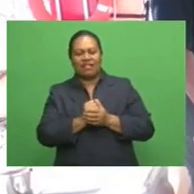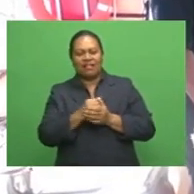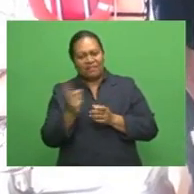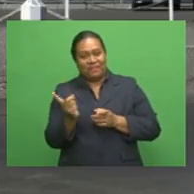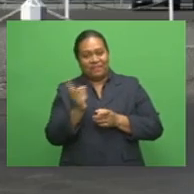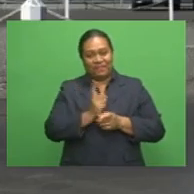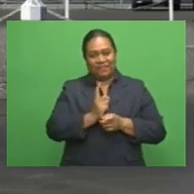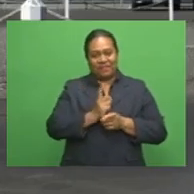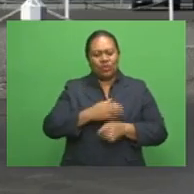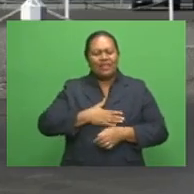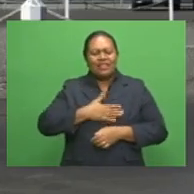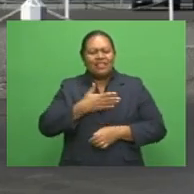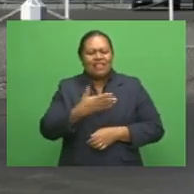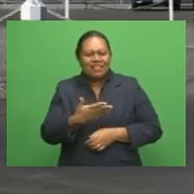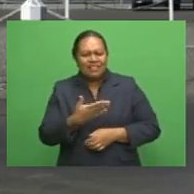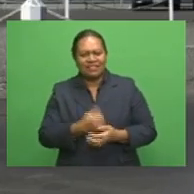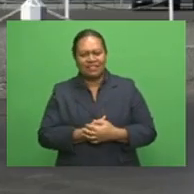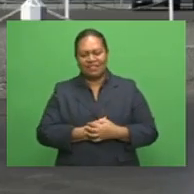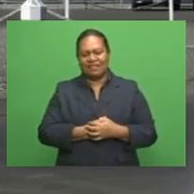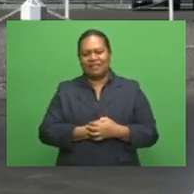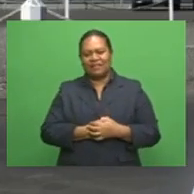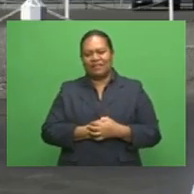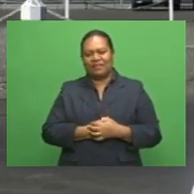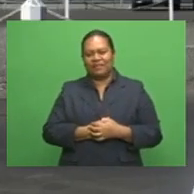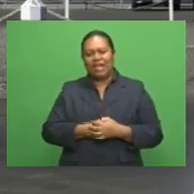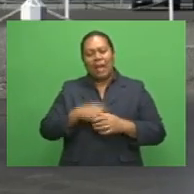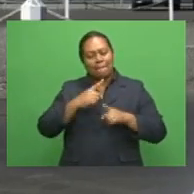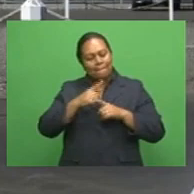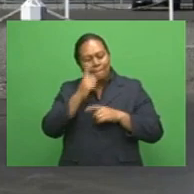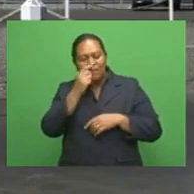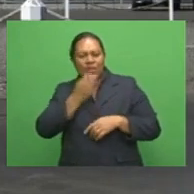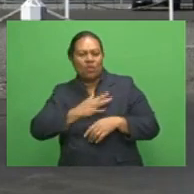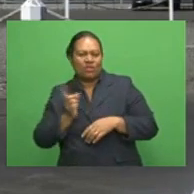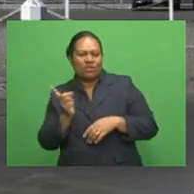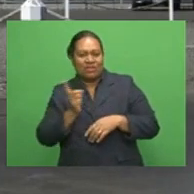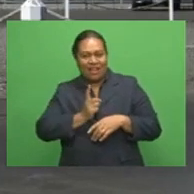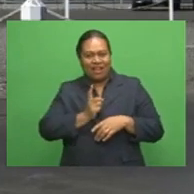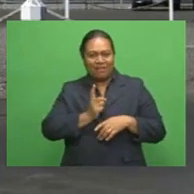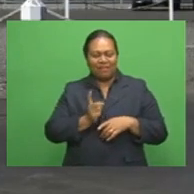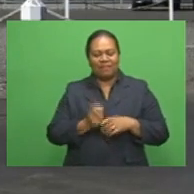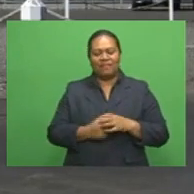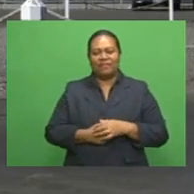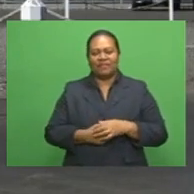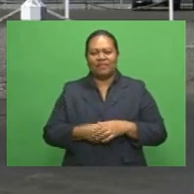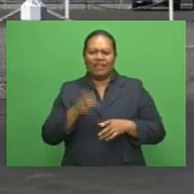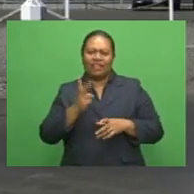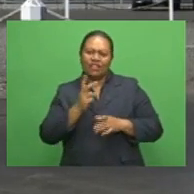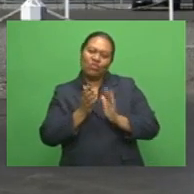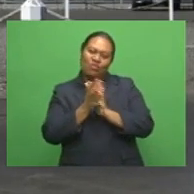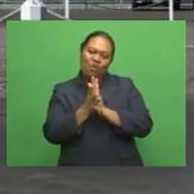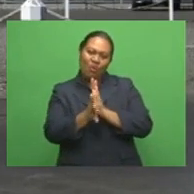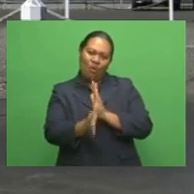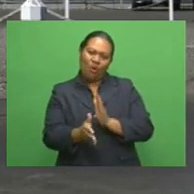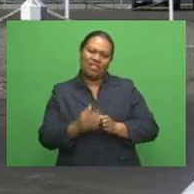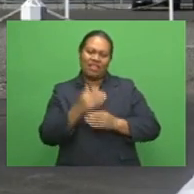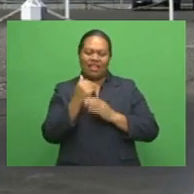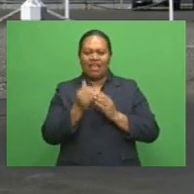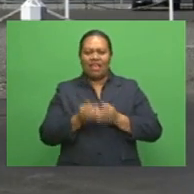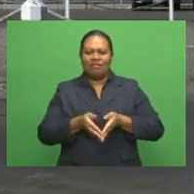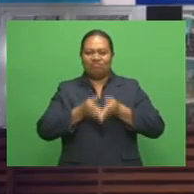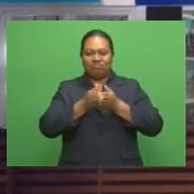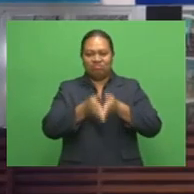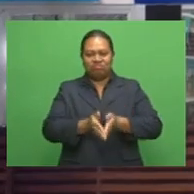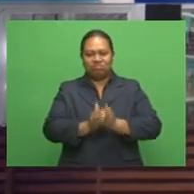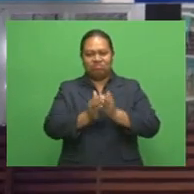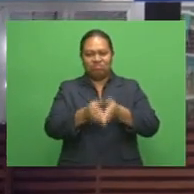people are interested, people want to come out from hibernation and go on a day cruise and relax with the family or